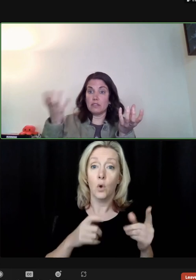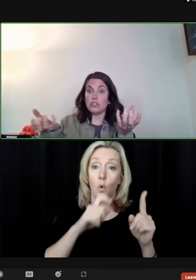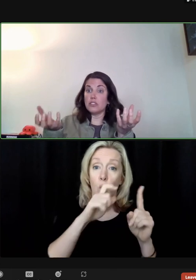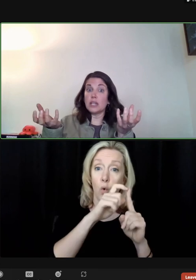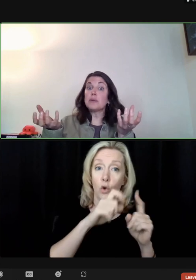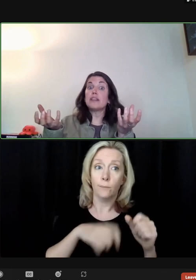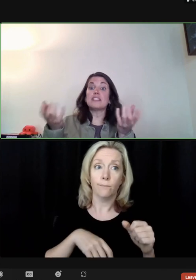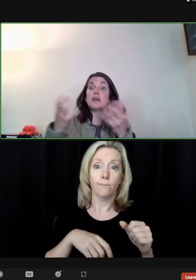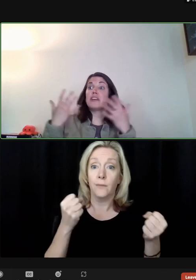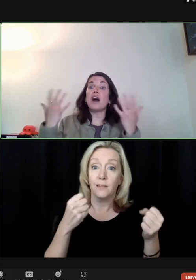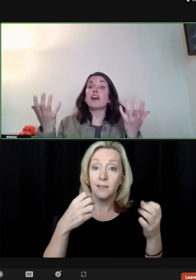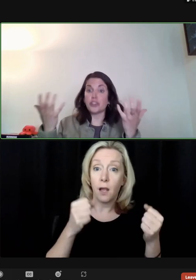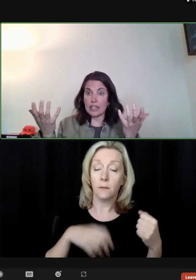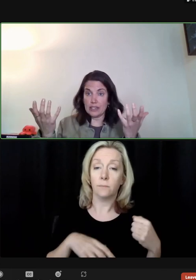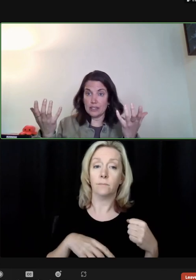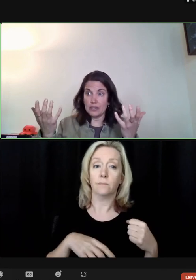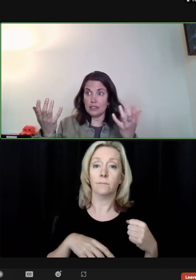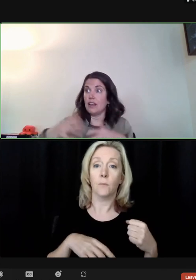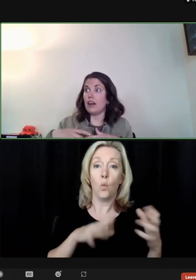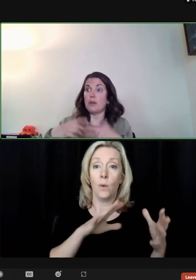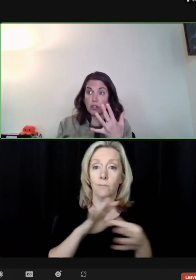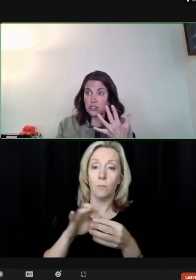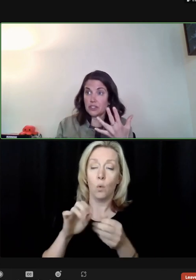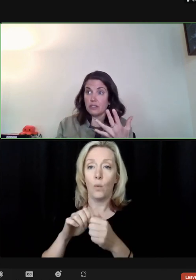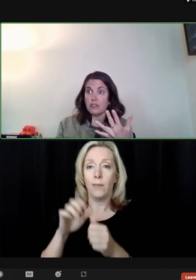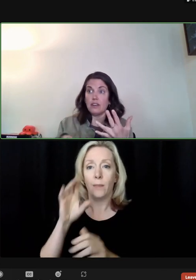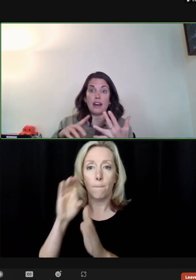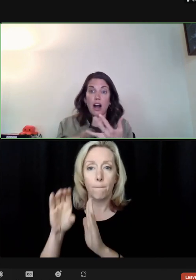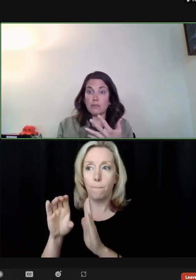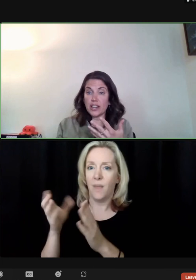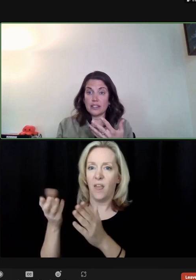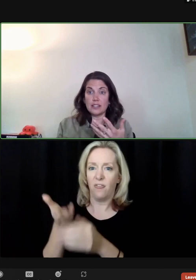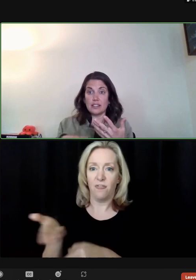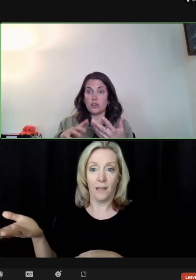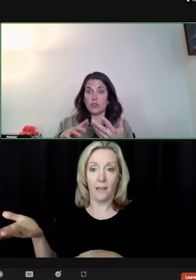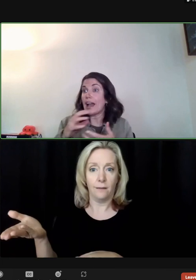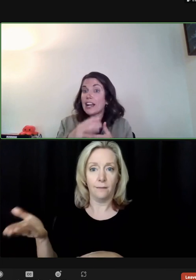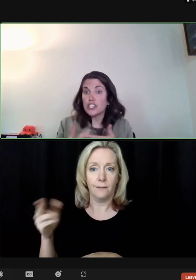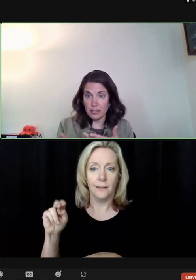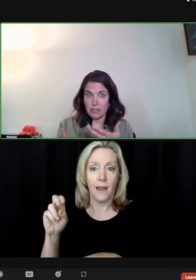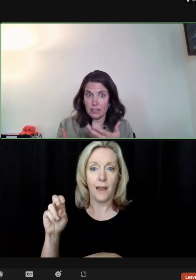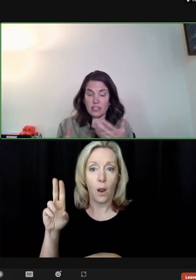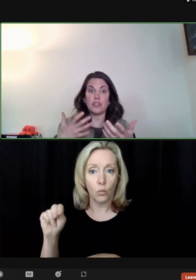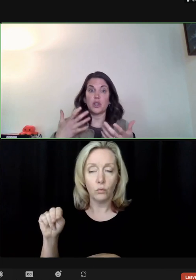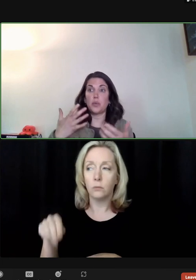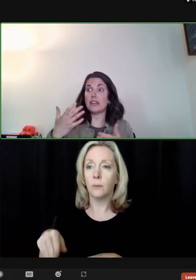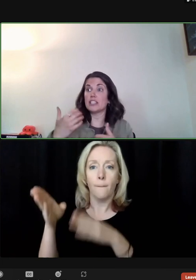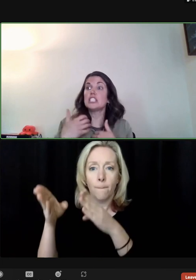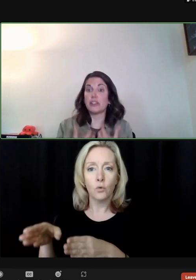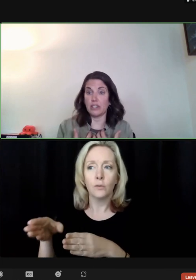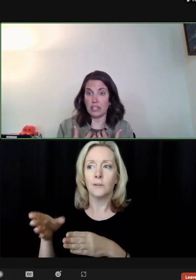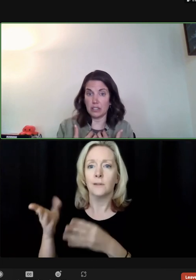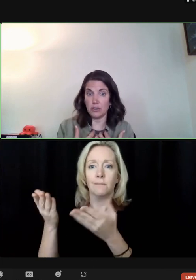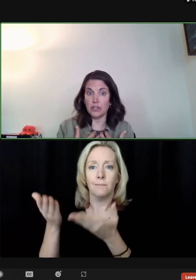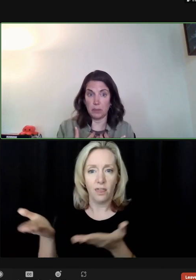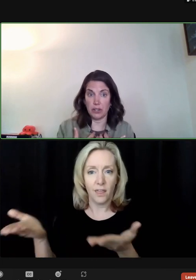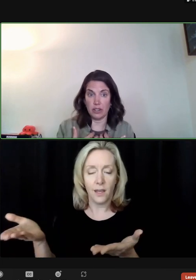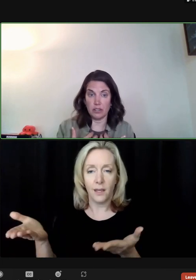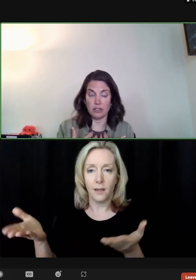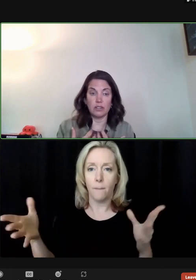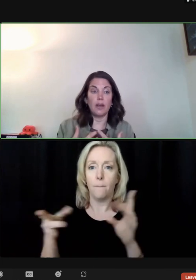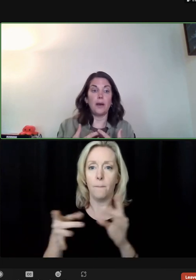with typically something concrete, a person, an object, or an action, something that we can